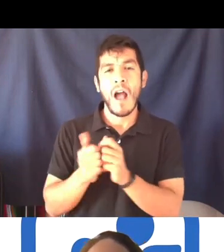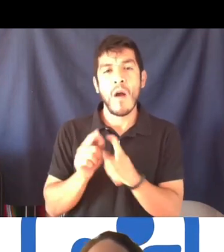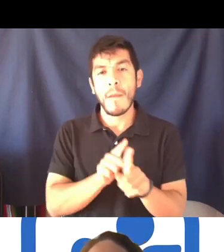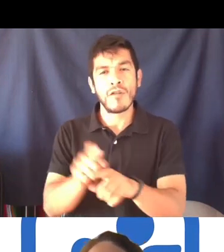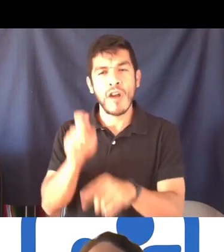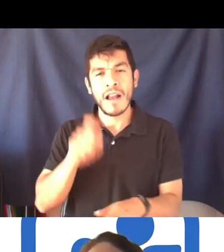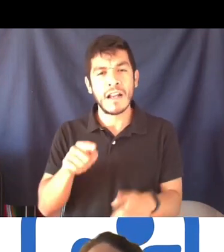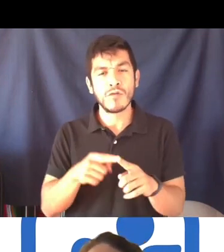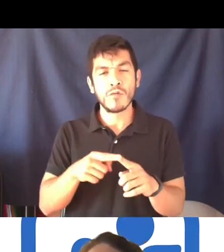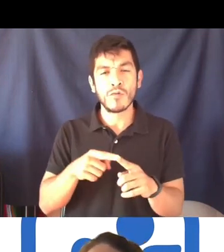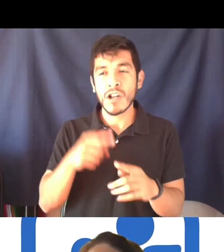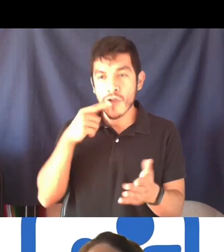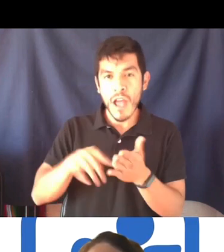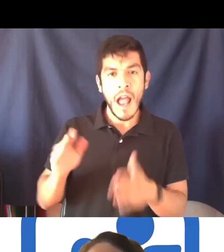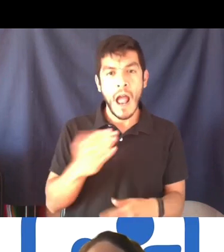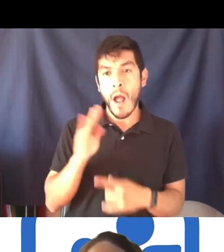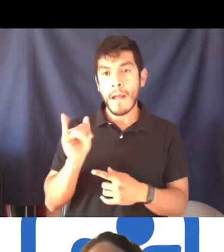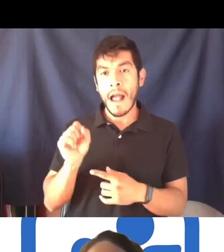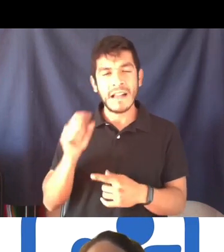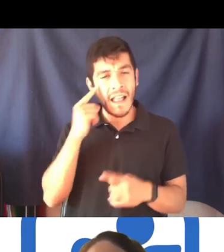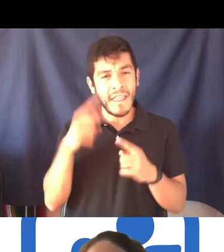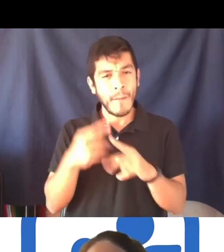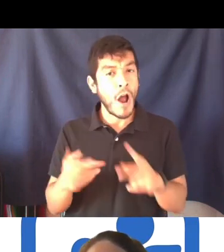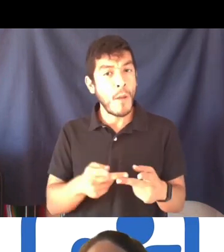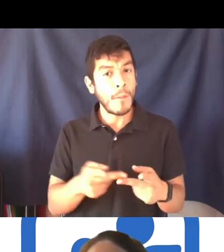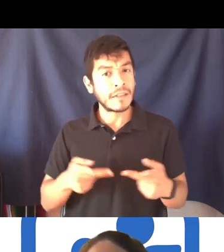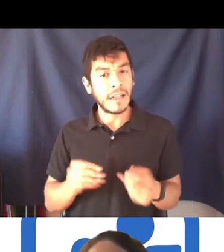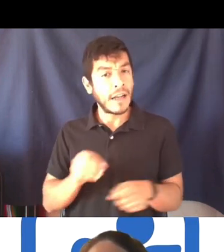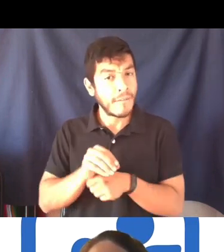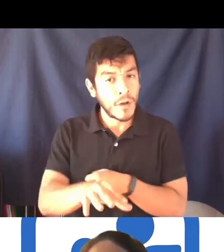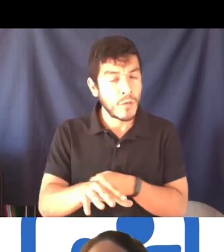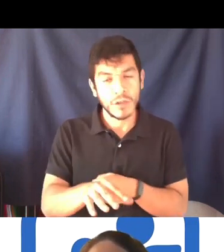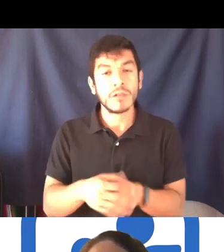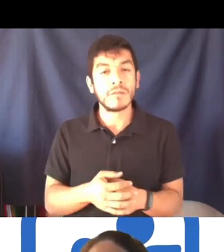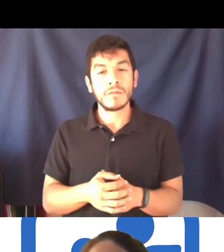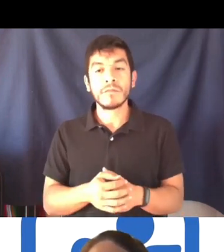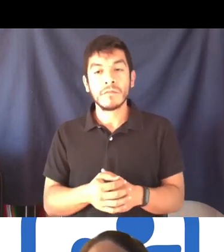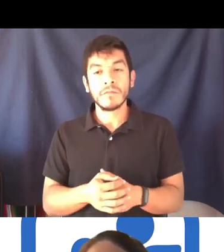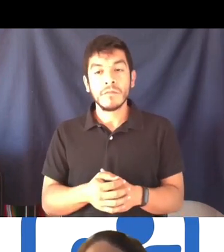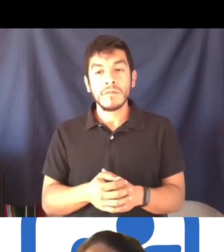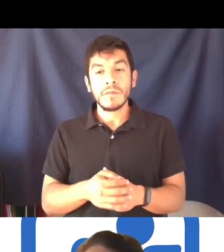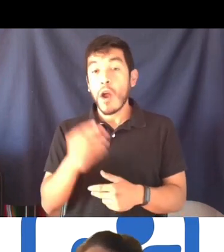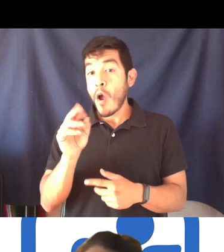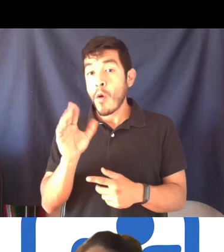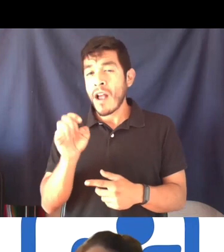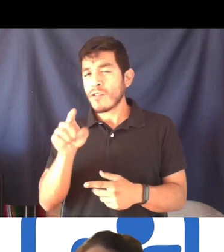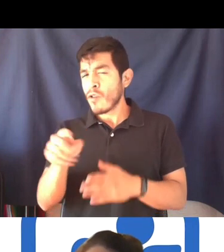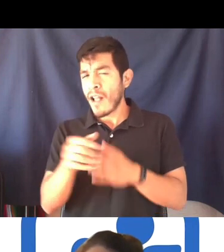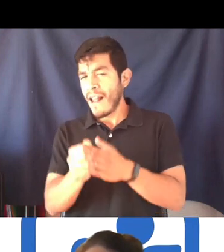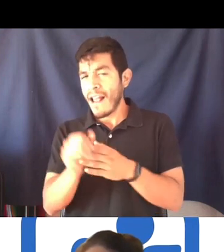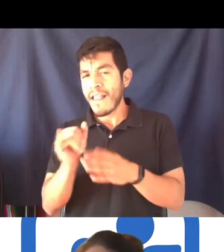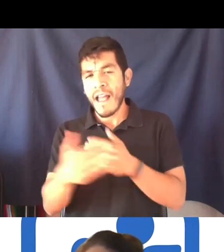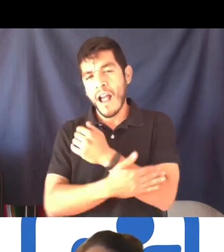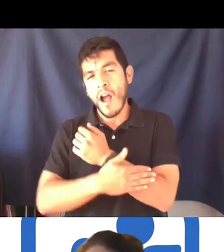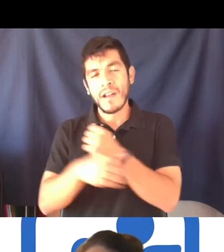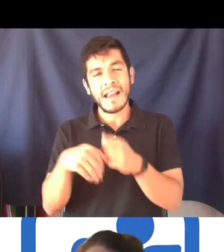check biases and think about position and influence. So you've been leading the country in peer mentoring